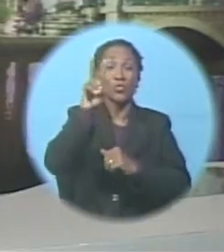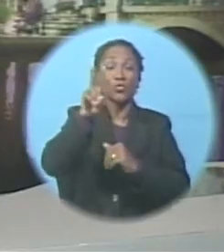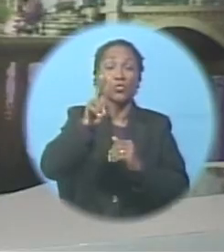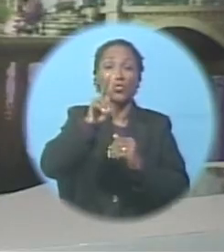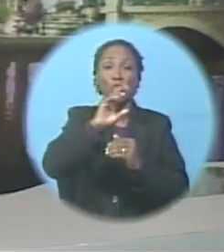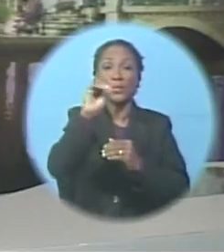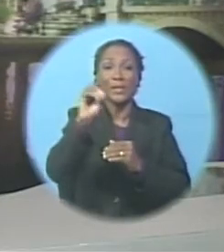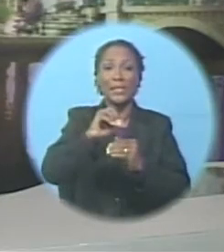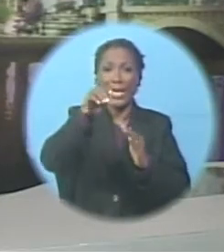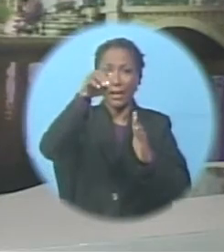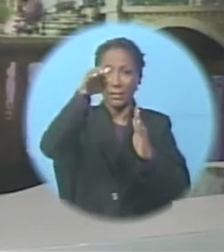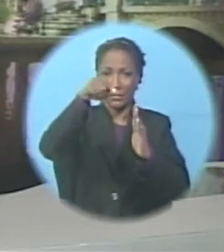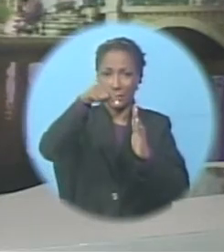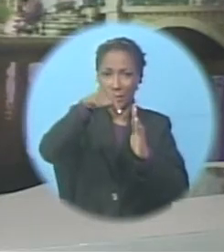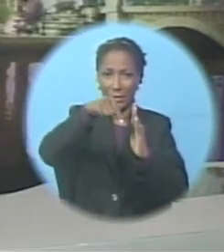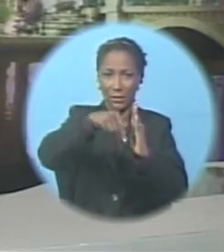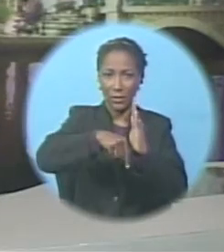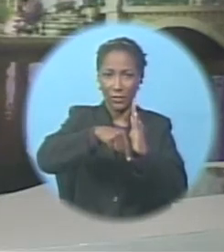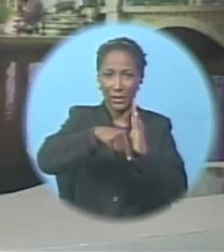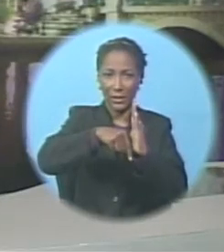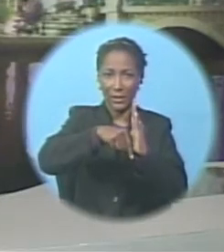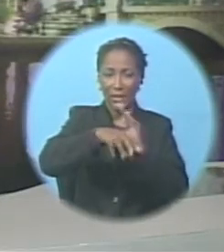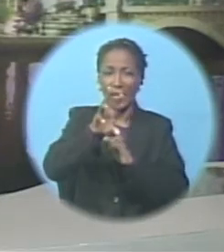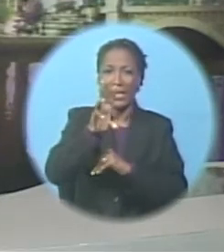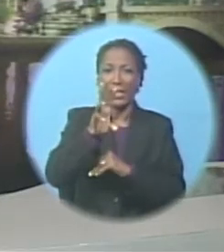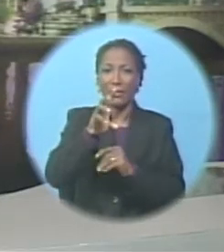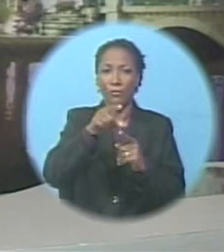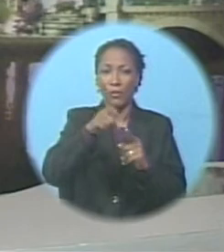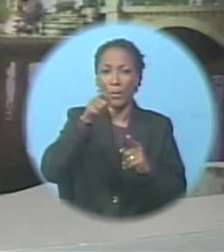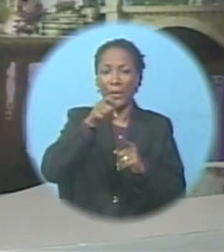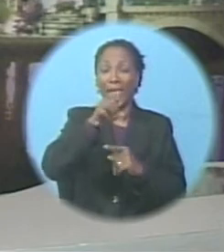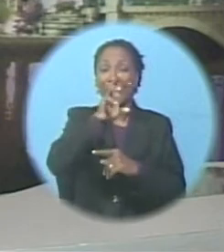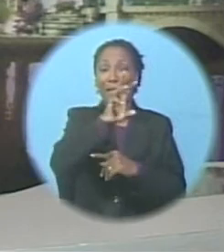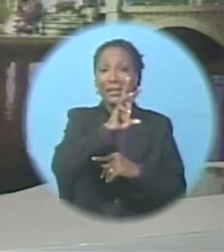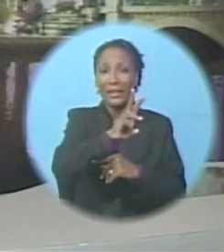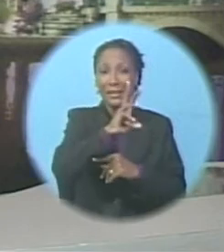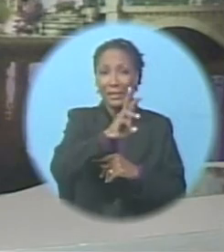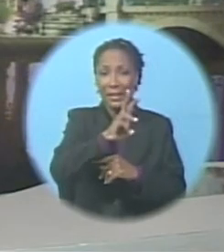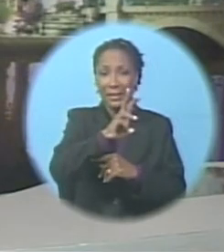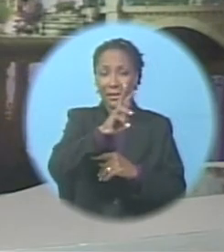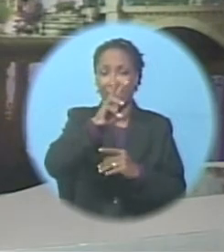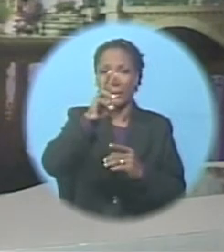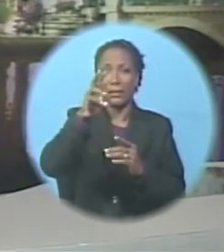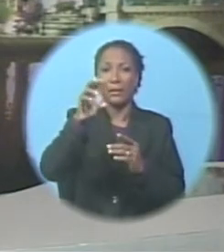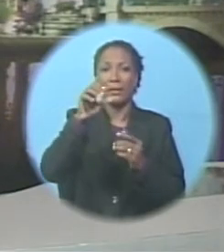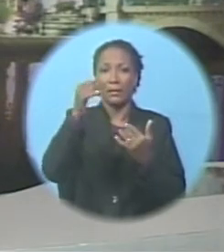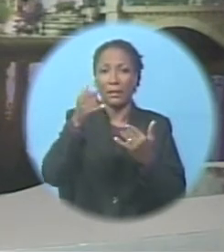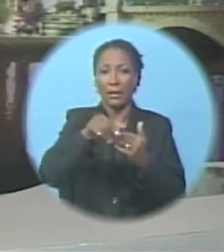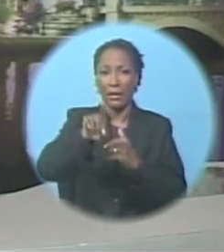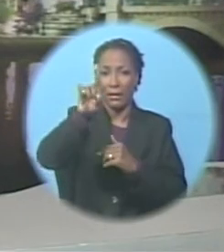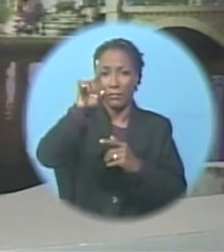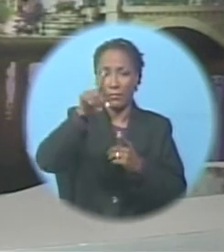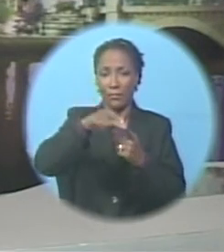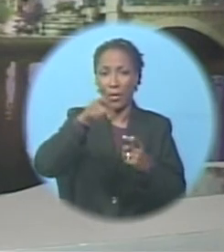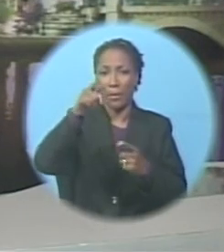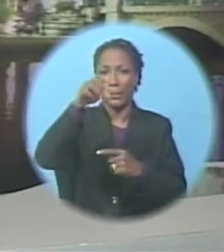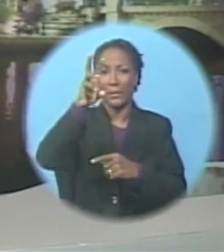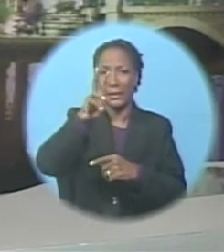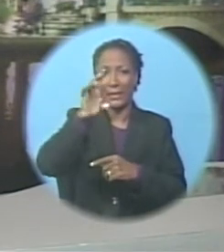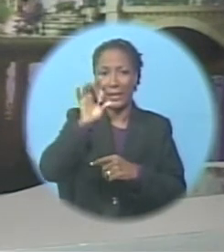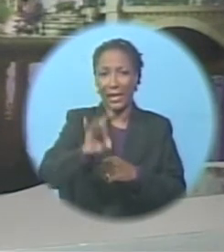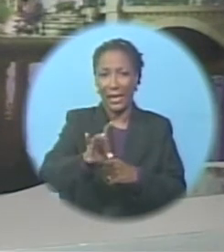when 68% of candidates achieved similar grades. While performance improved in 14 subject areas, CXC reported a